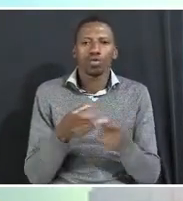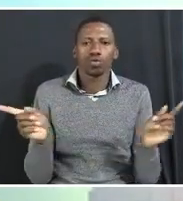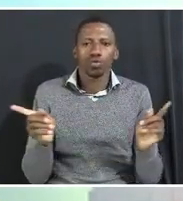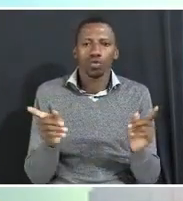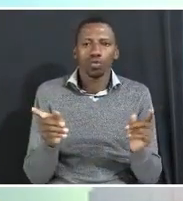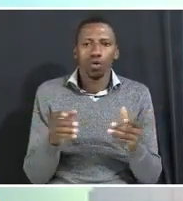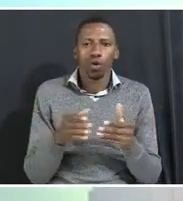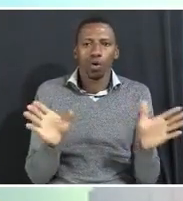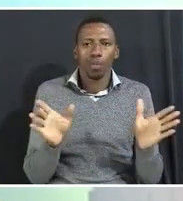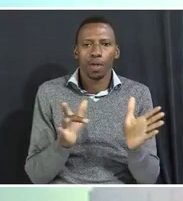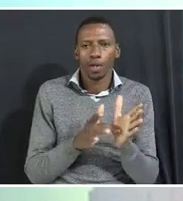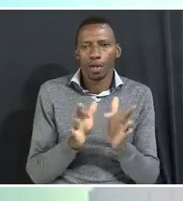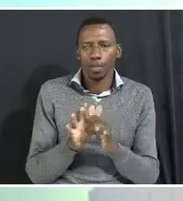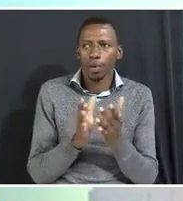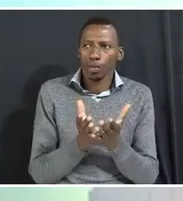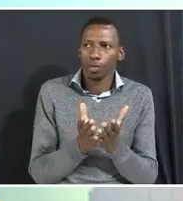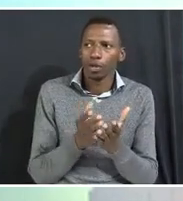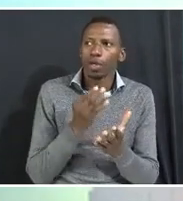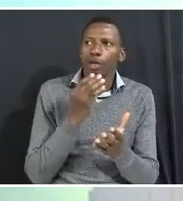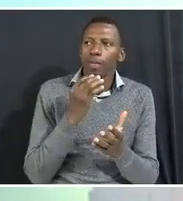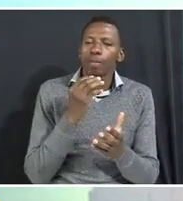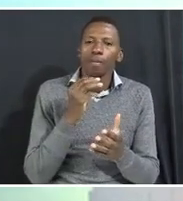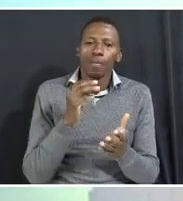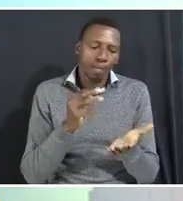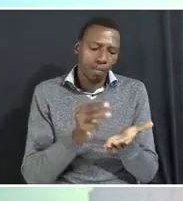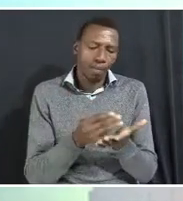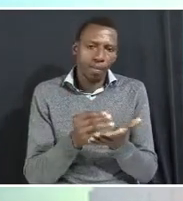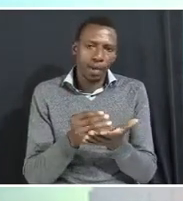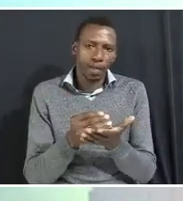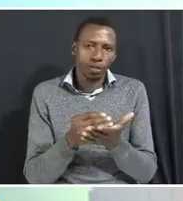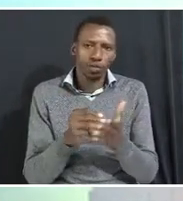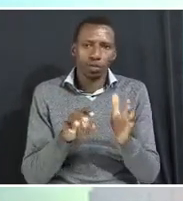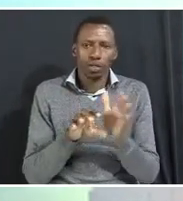Matthew 25. The book of Matthew